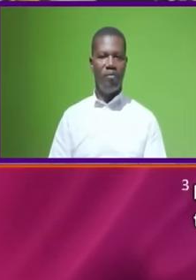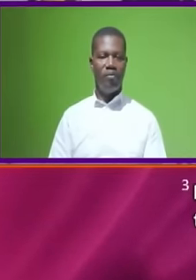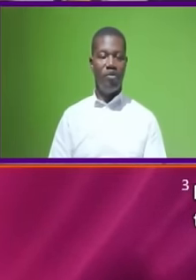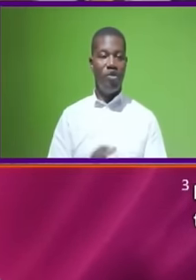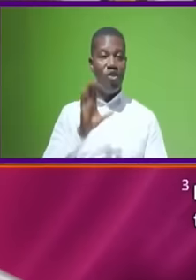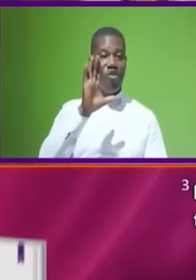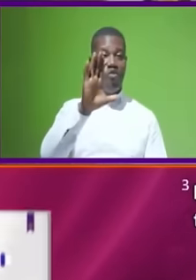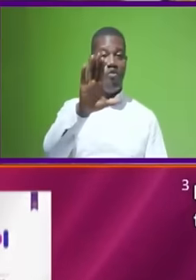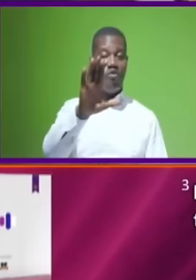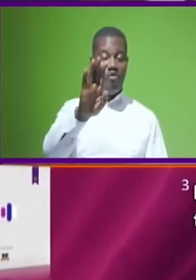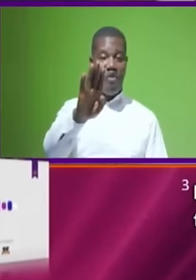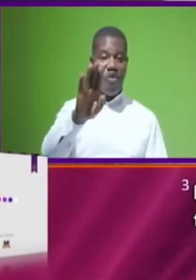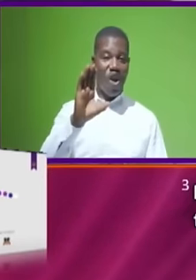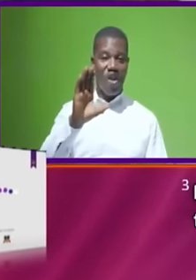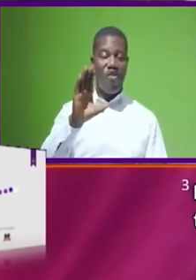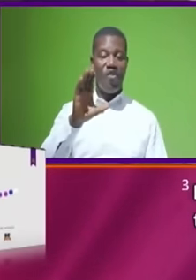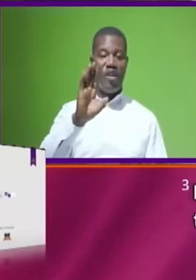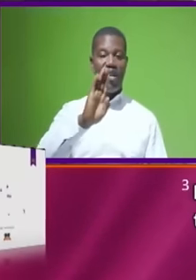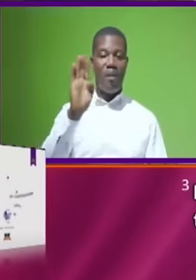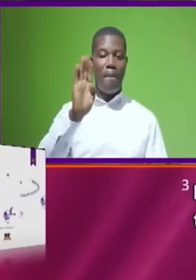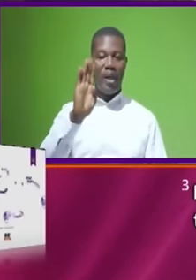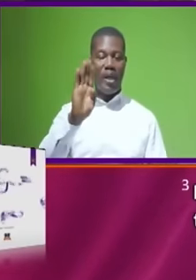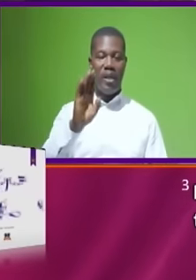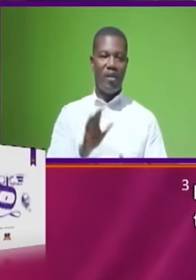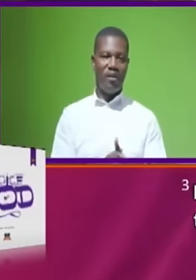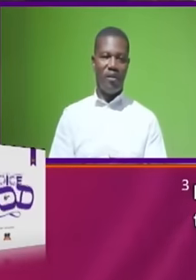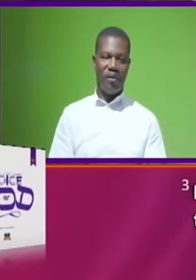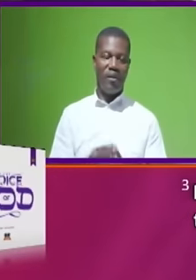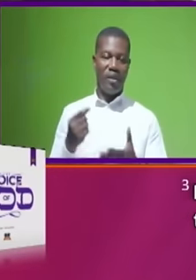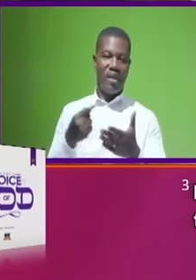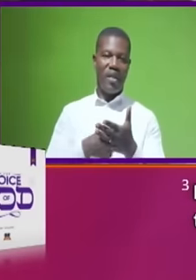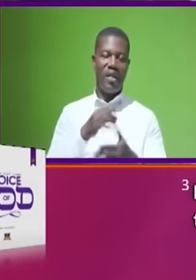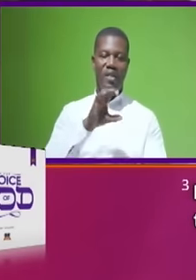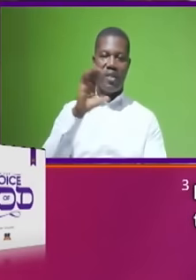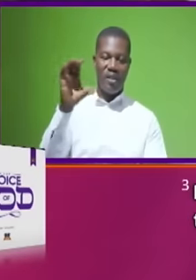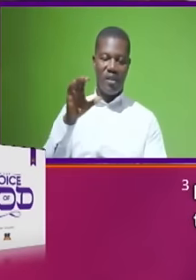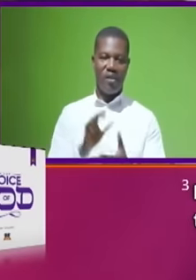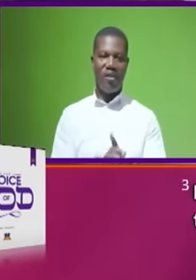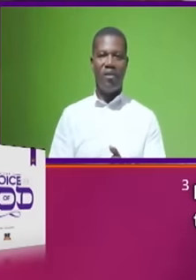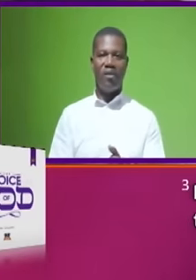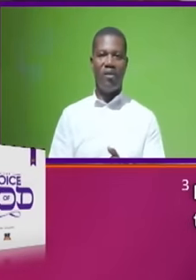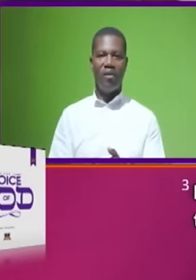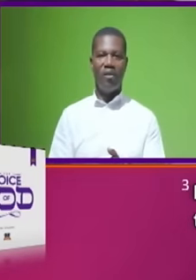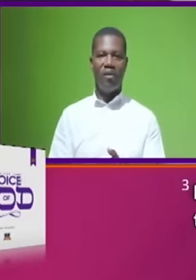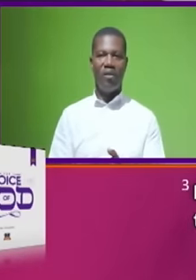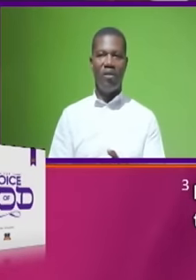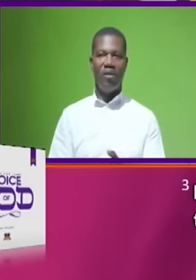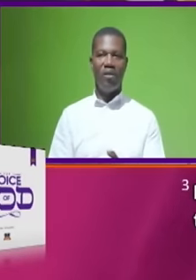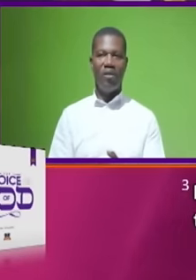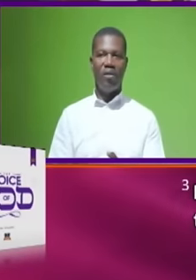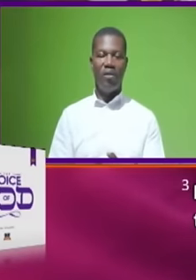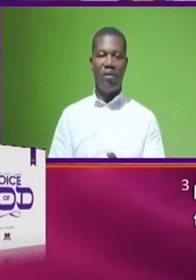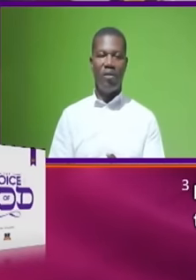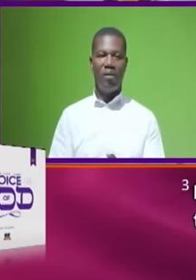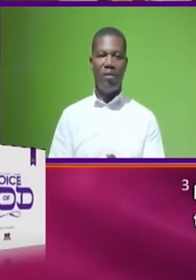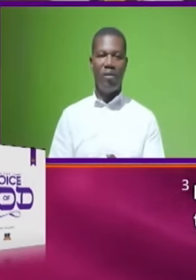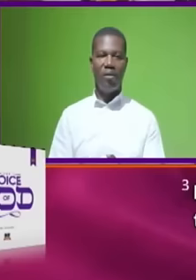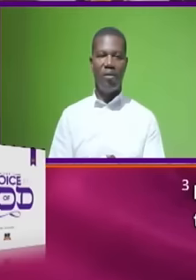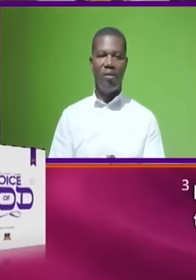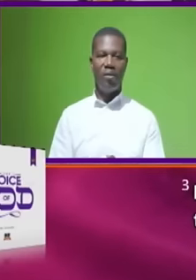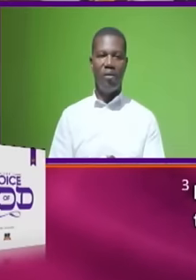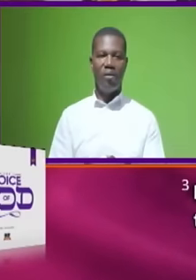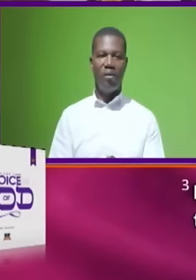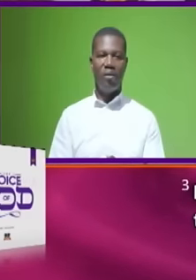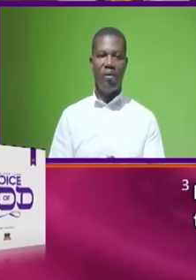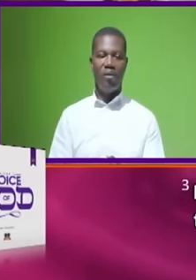400 billion. 400 billion Ghana cedis or no, old cedis. Old currency. Old Ghana cedis. What they